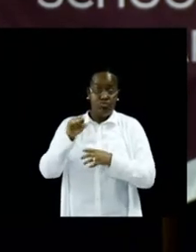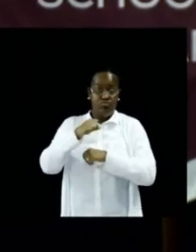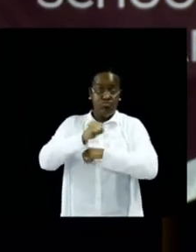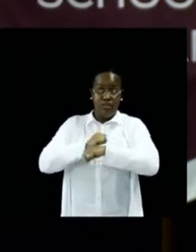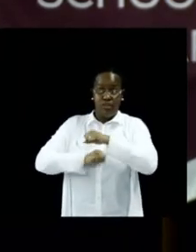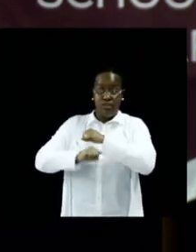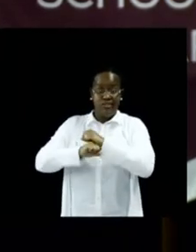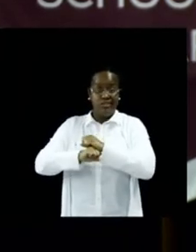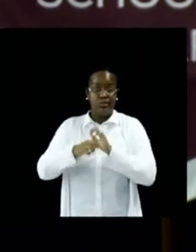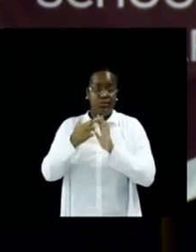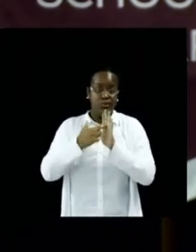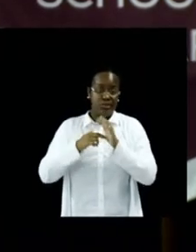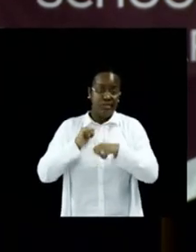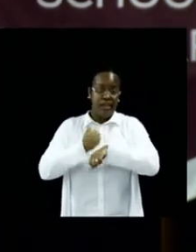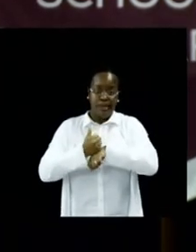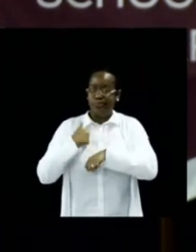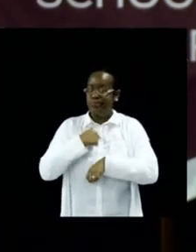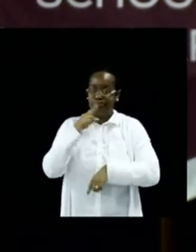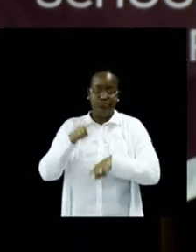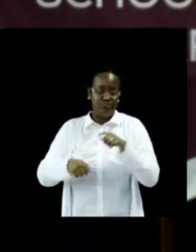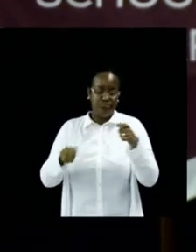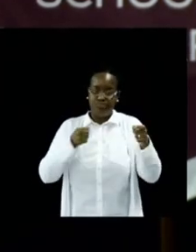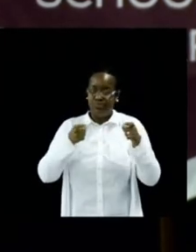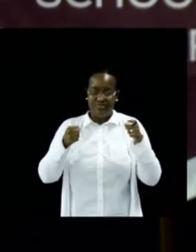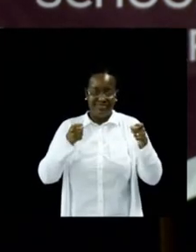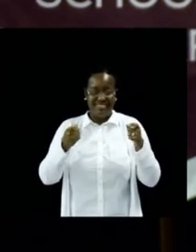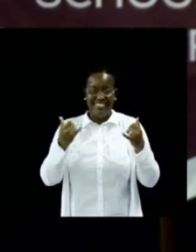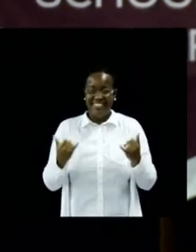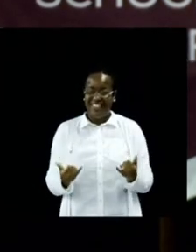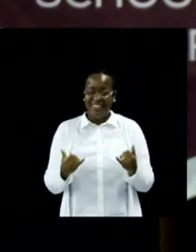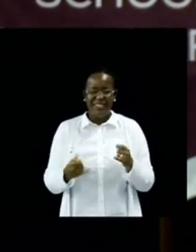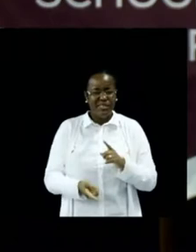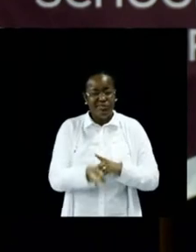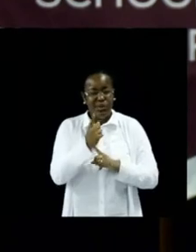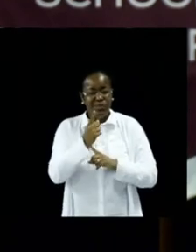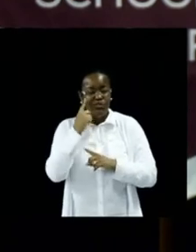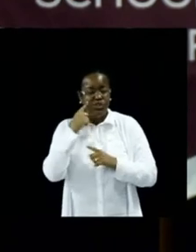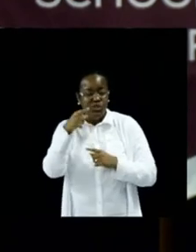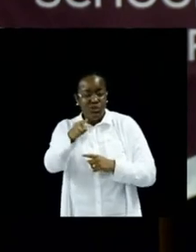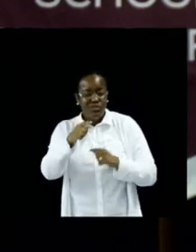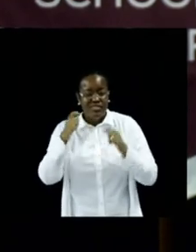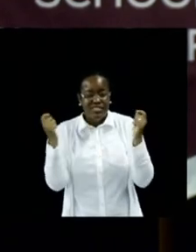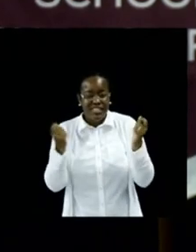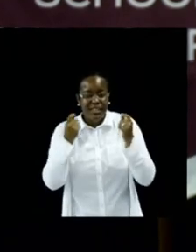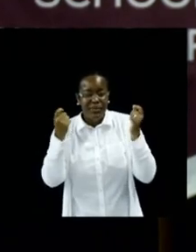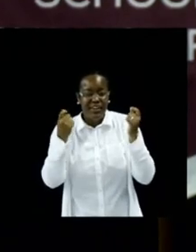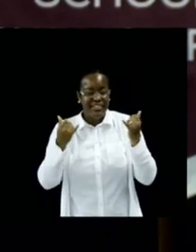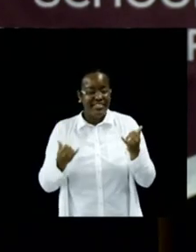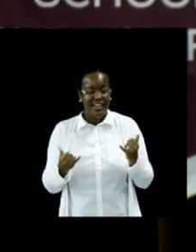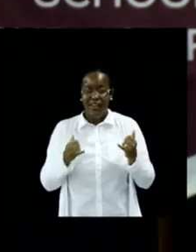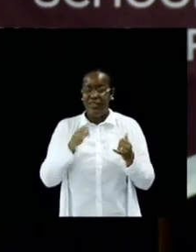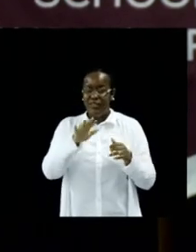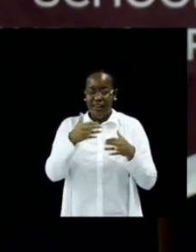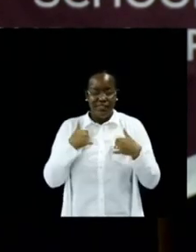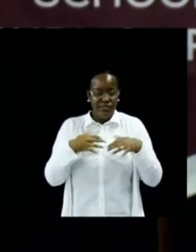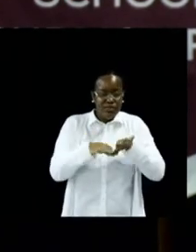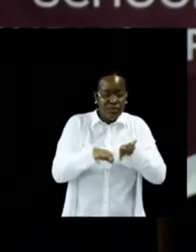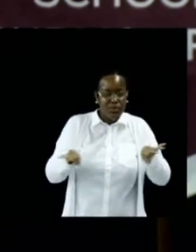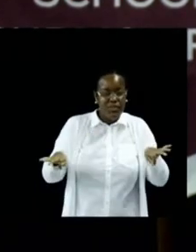This unique moment is designed to celebrate your monumental accomplishment. You have earned a degree in your respective field of